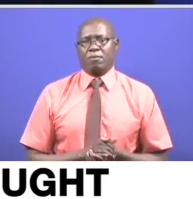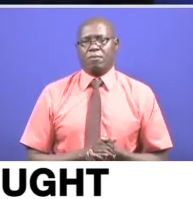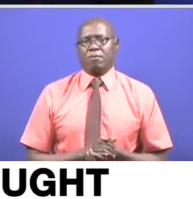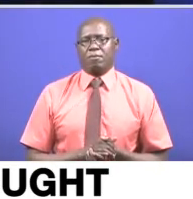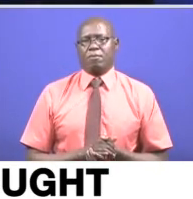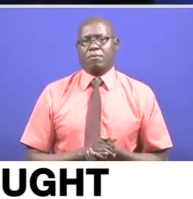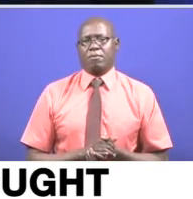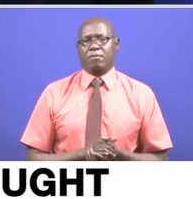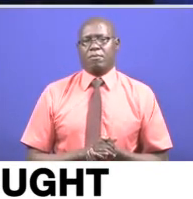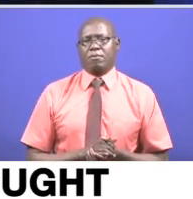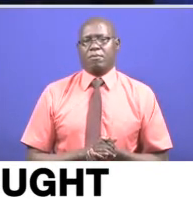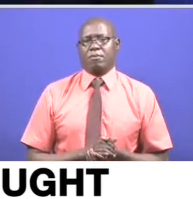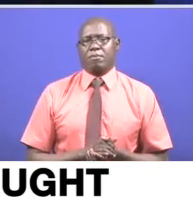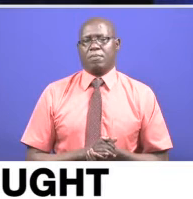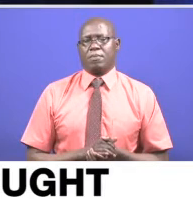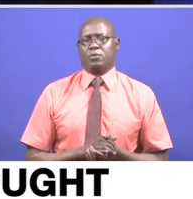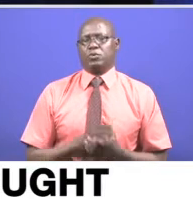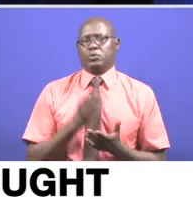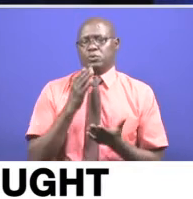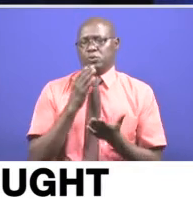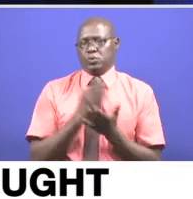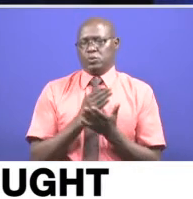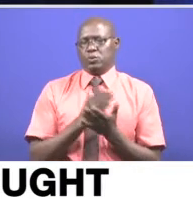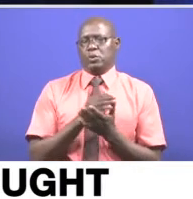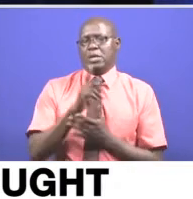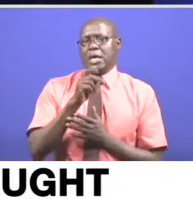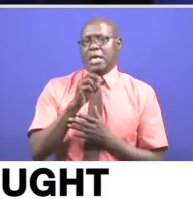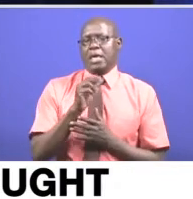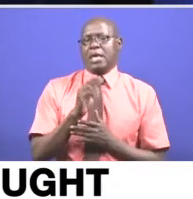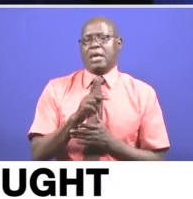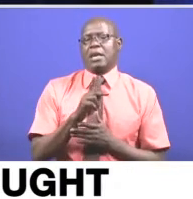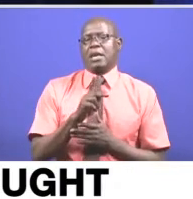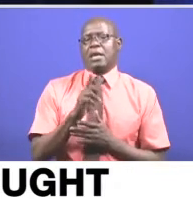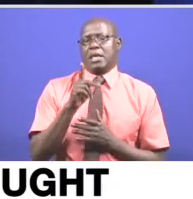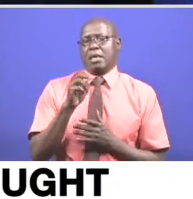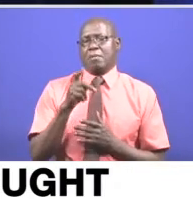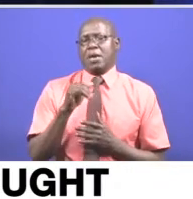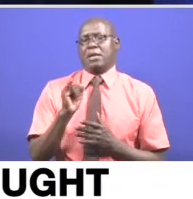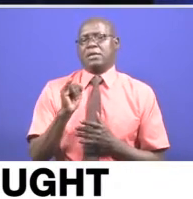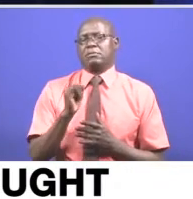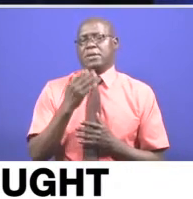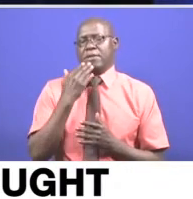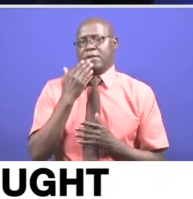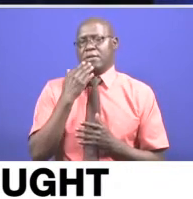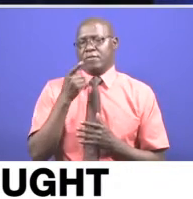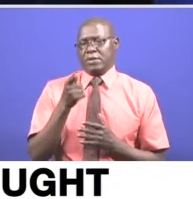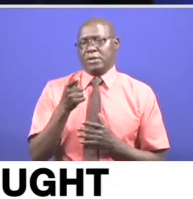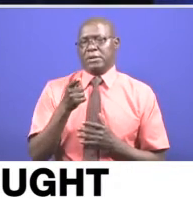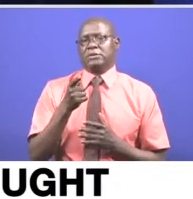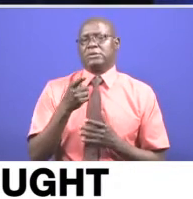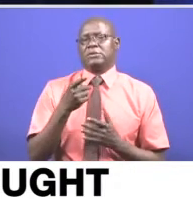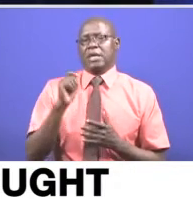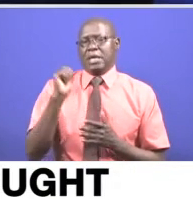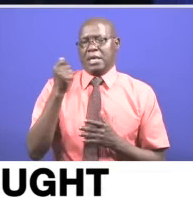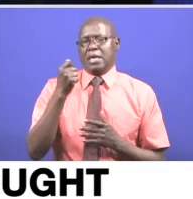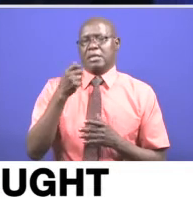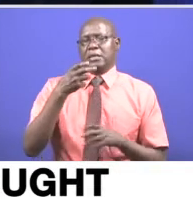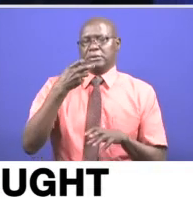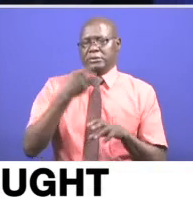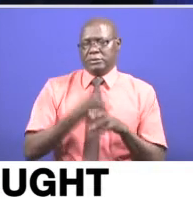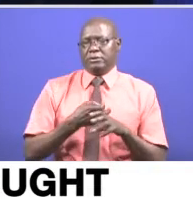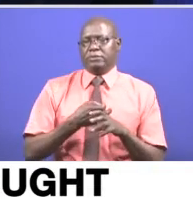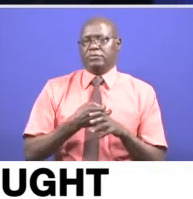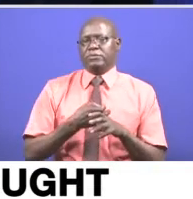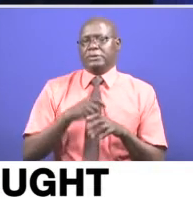Indeed, Kian Kimani, thank you for that. Kenya is going through a tough moment right now where it's facing a severe